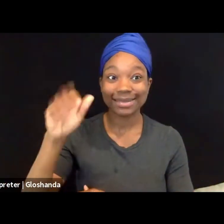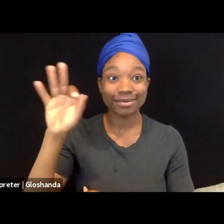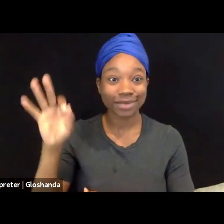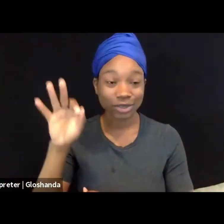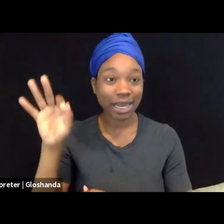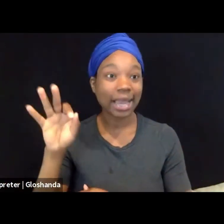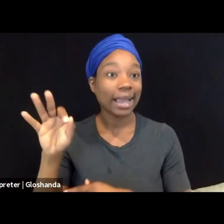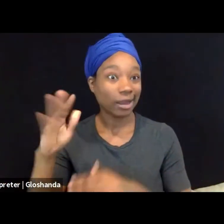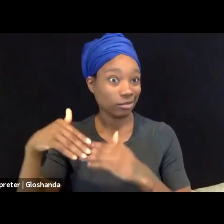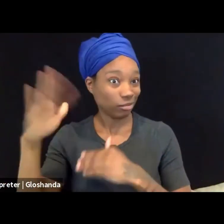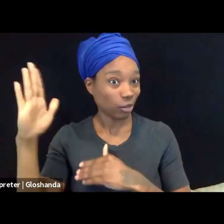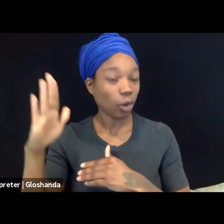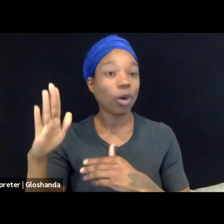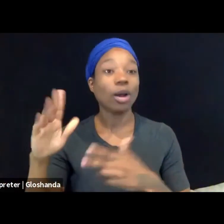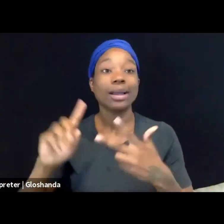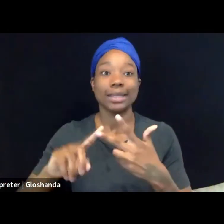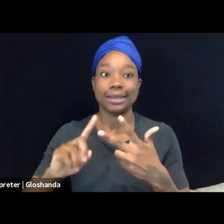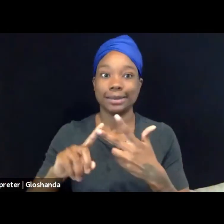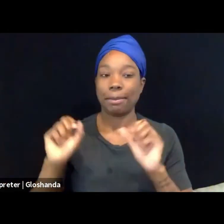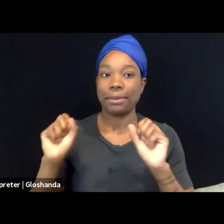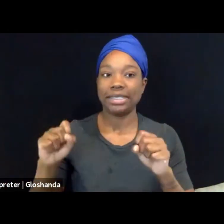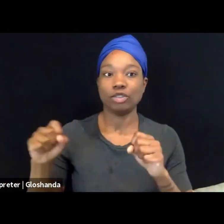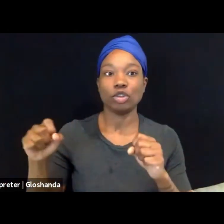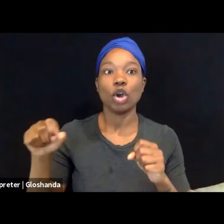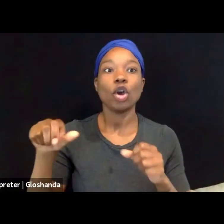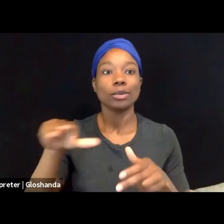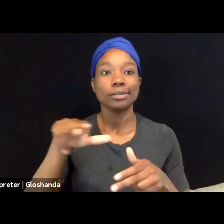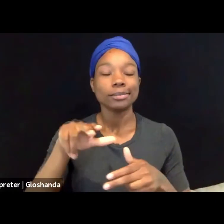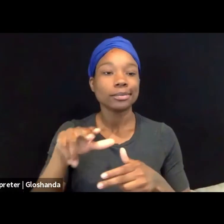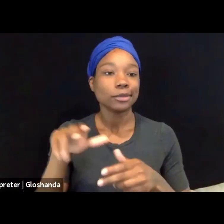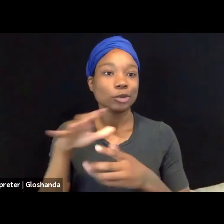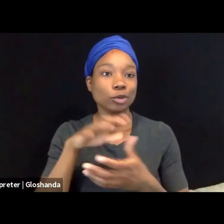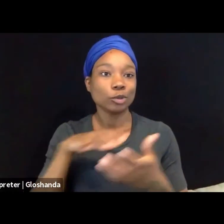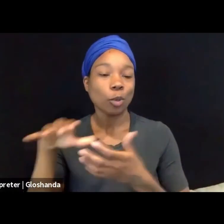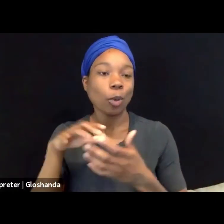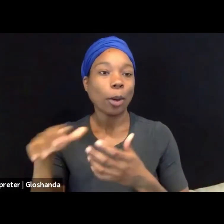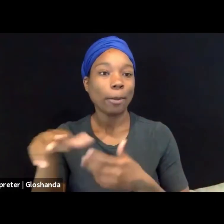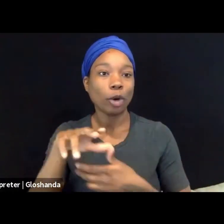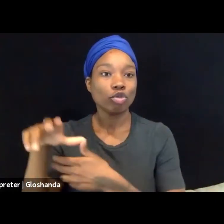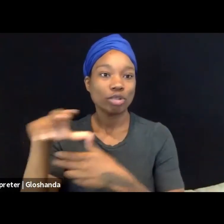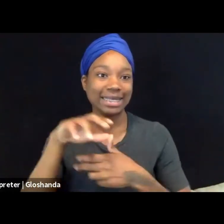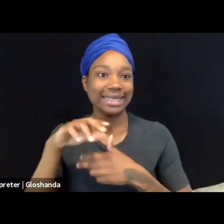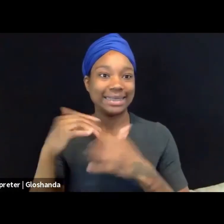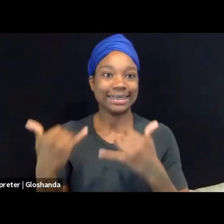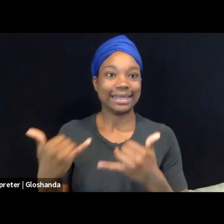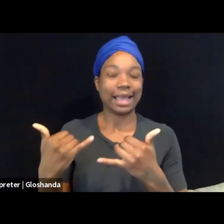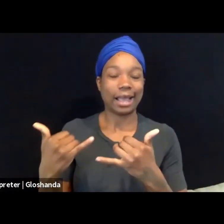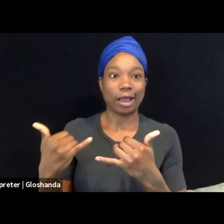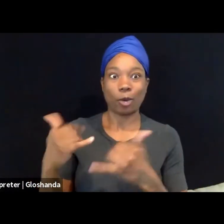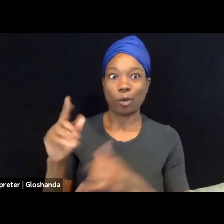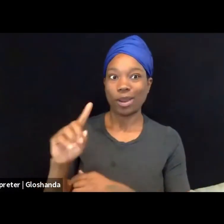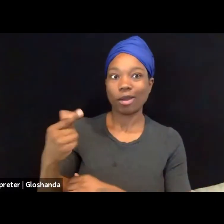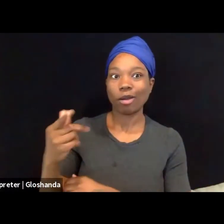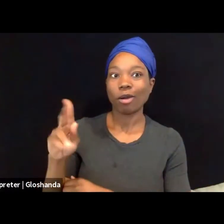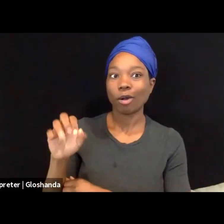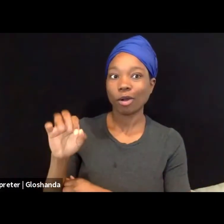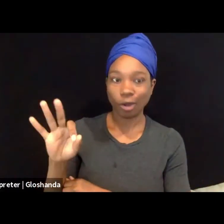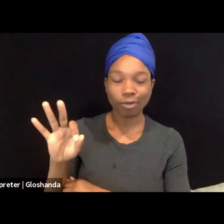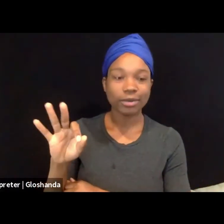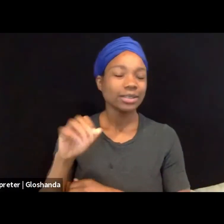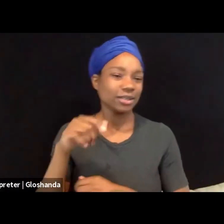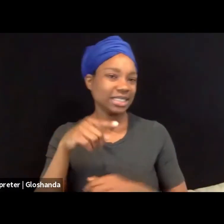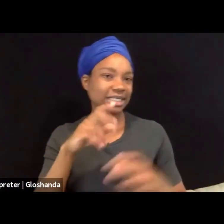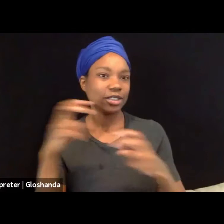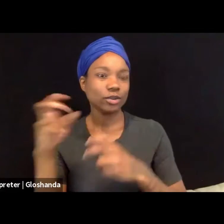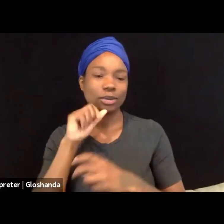that we may actually have a hurricane forming in the Gulf. So this is not singular to COVID-19 and the issues surrounding it, but certainly there will